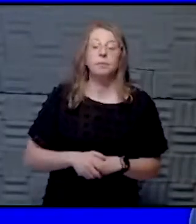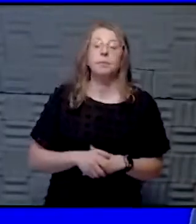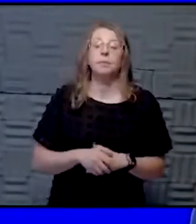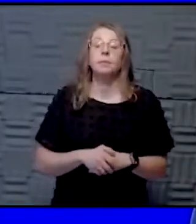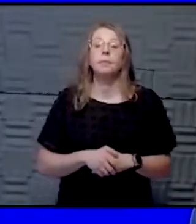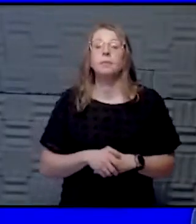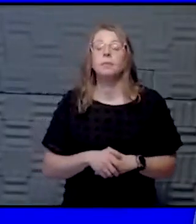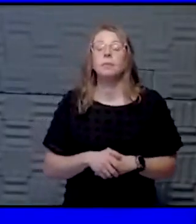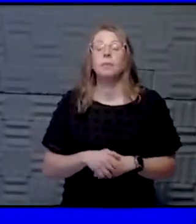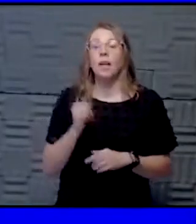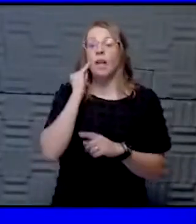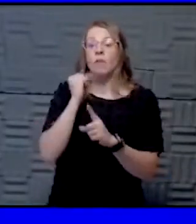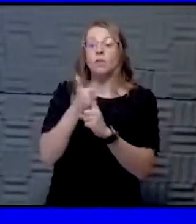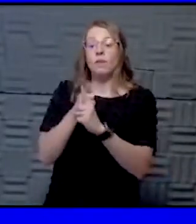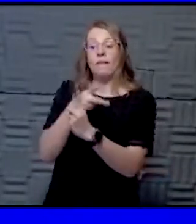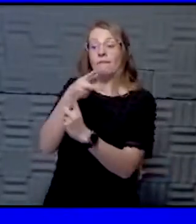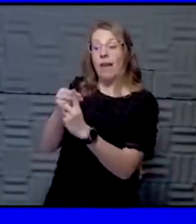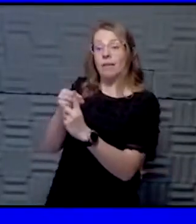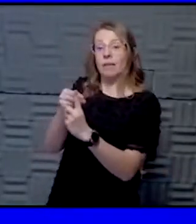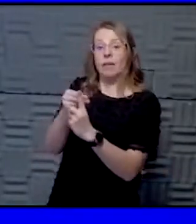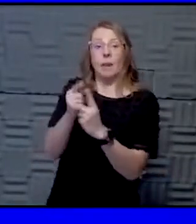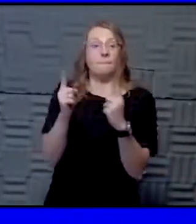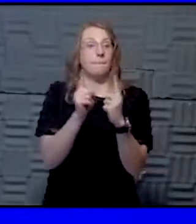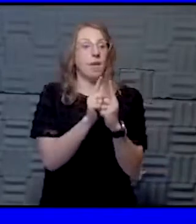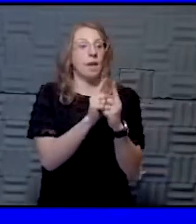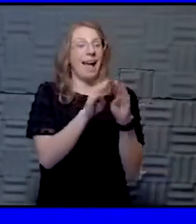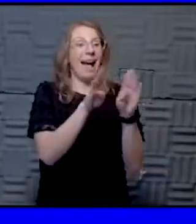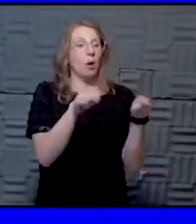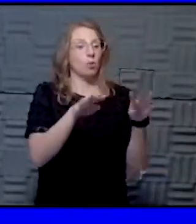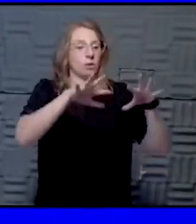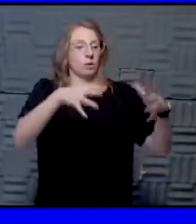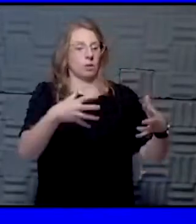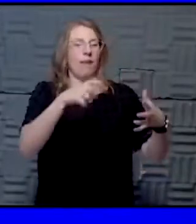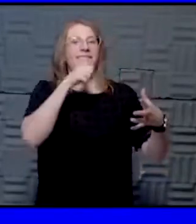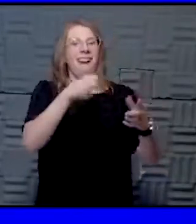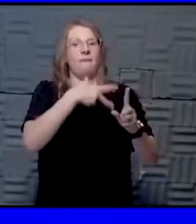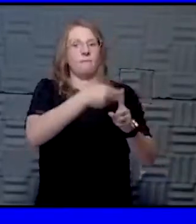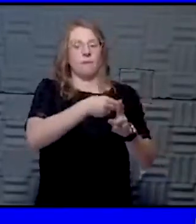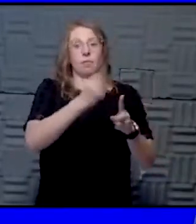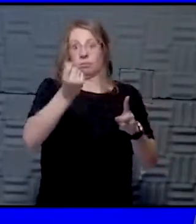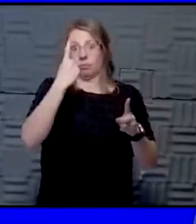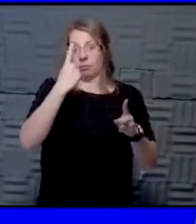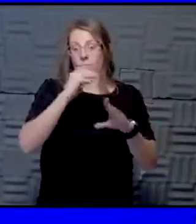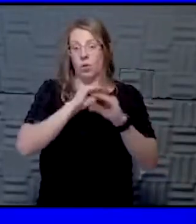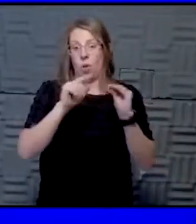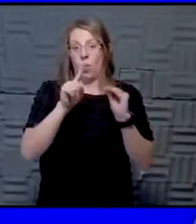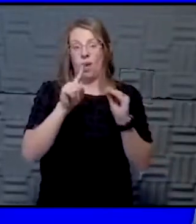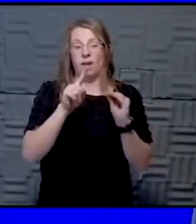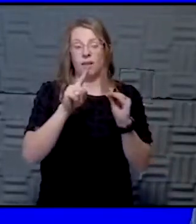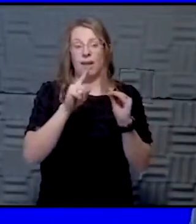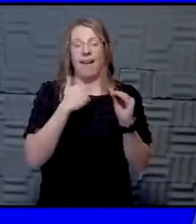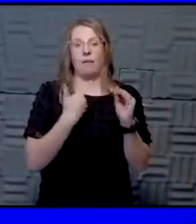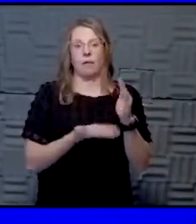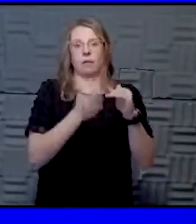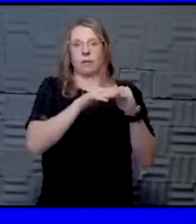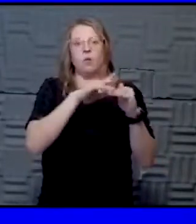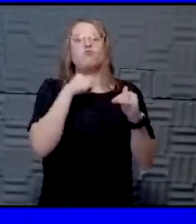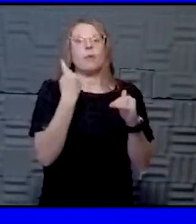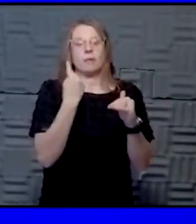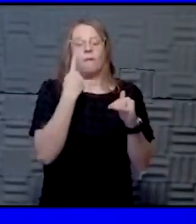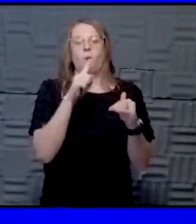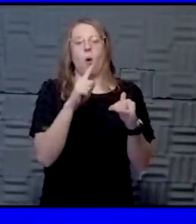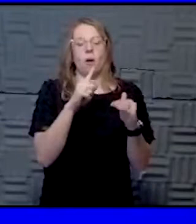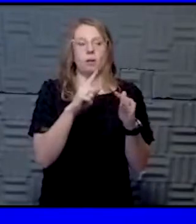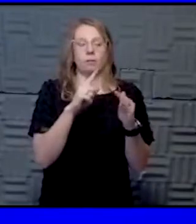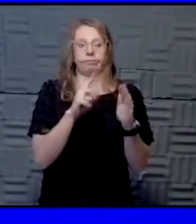are vaccinated, you are able to meet with one other household that is not vaccinated, Yeah, it's- provided there is nobody at increased risk of severe disease in